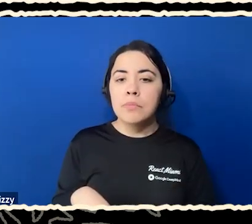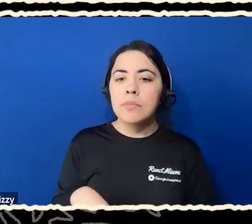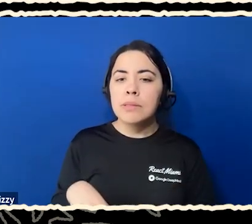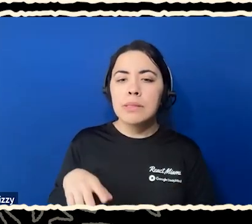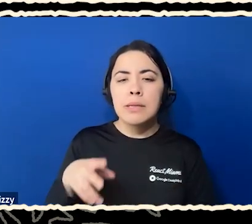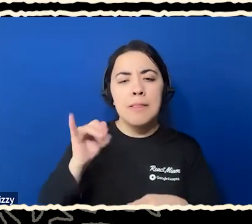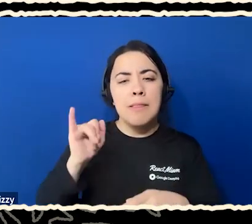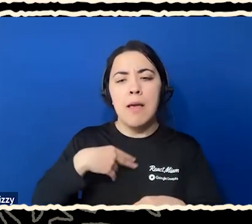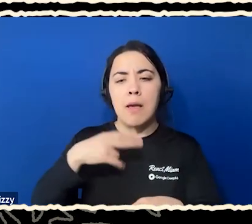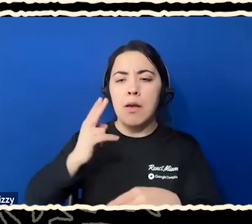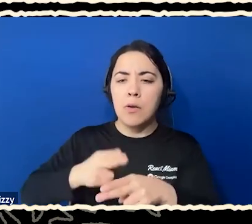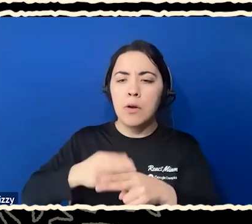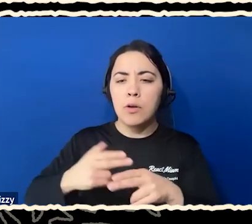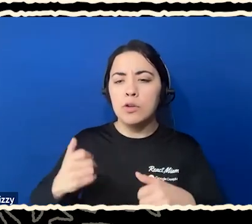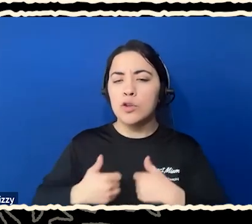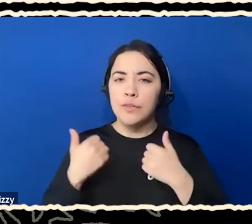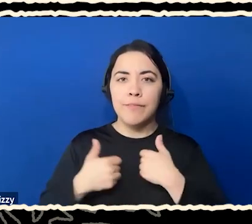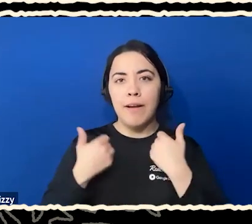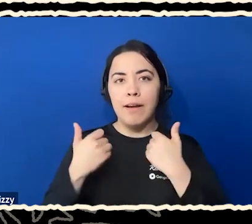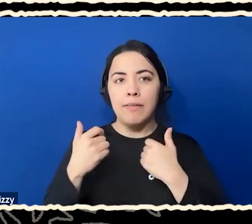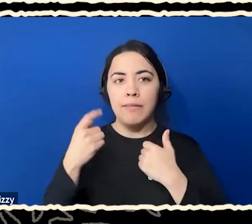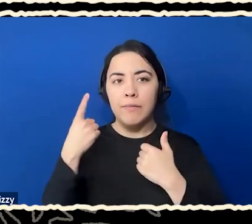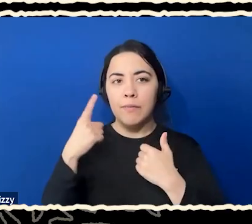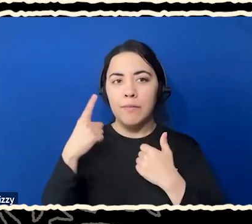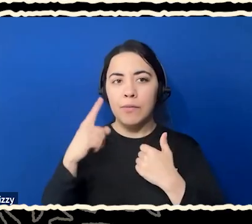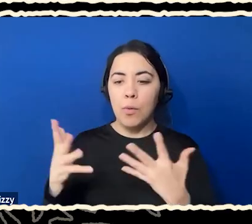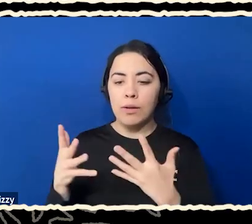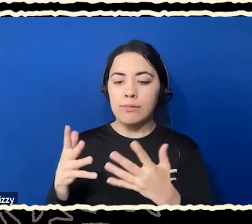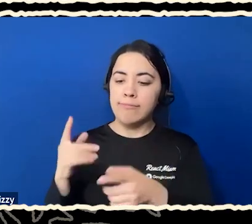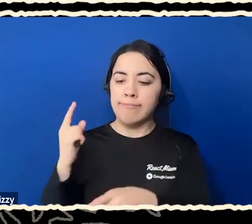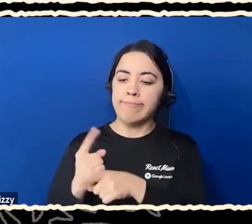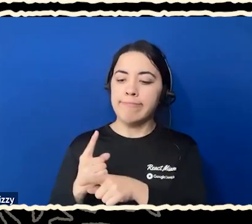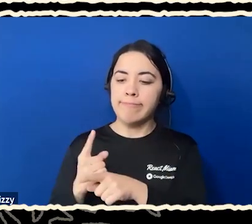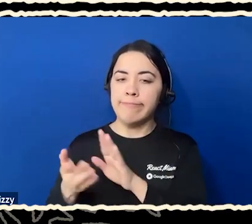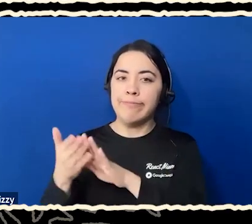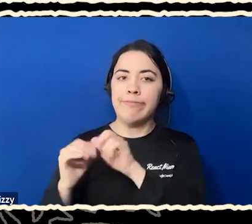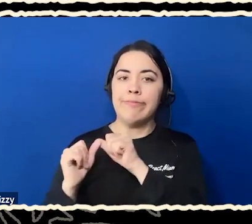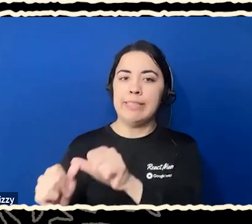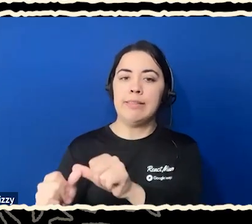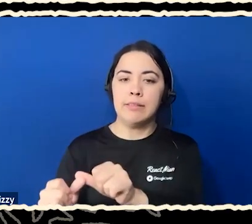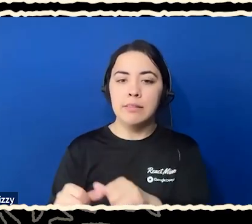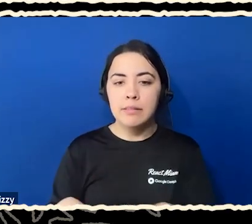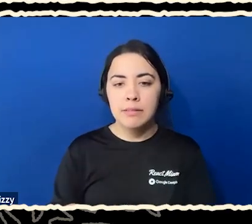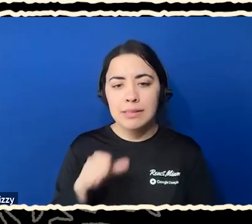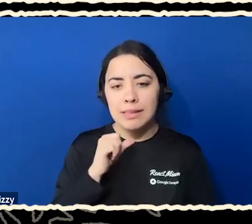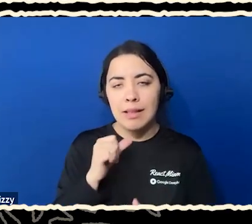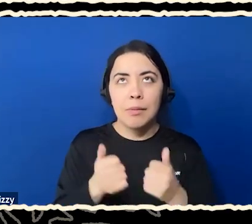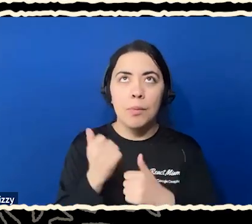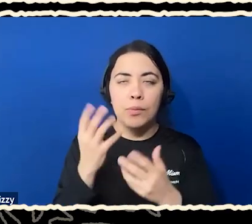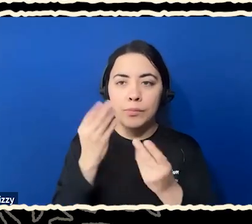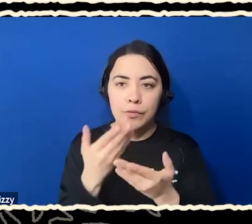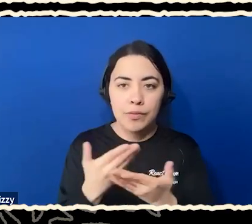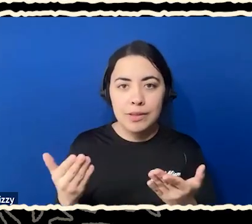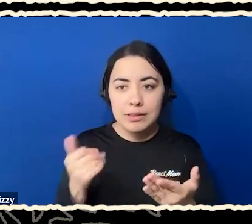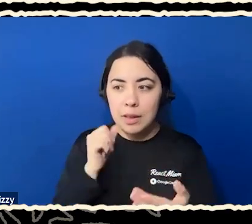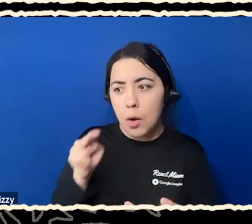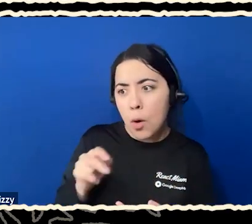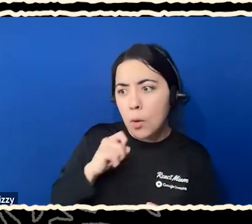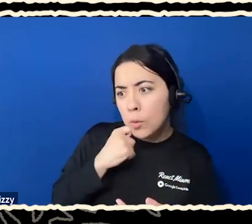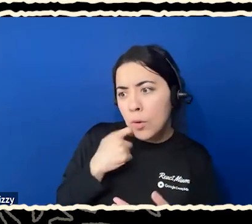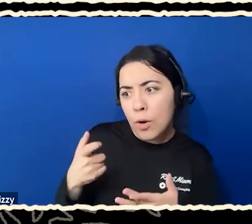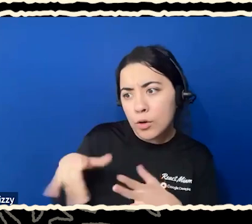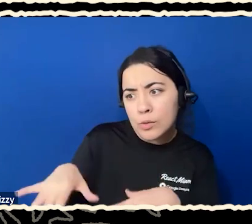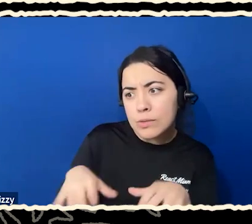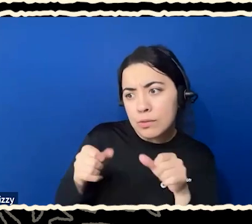it's not what your CEO or your product team went out and saw that was super cool and they wanted you to